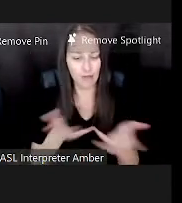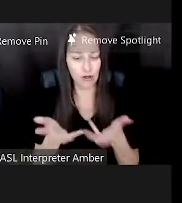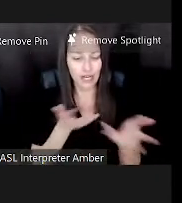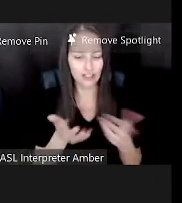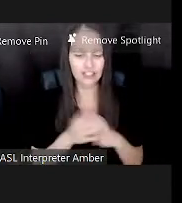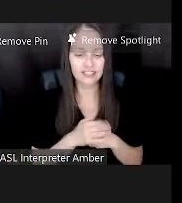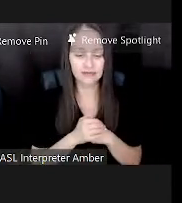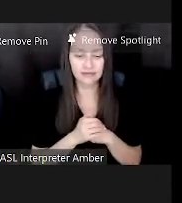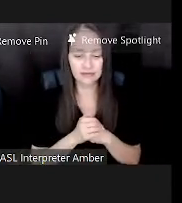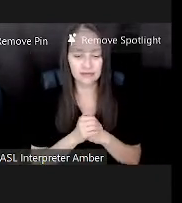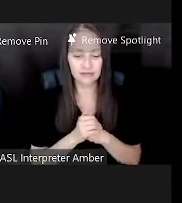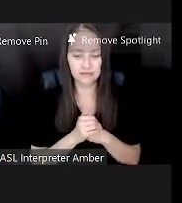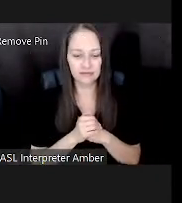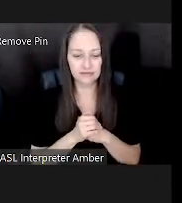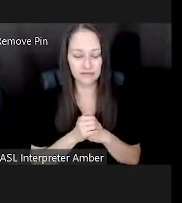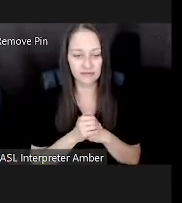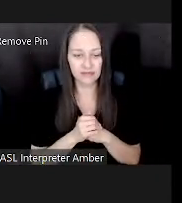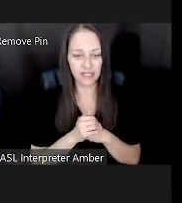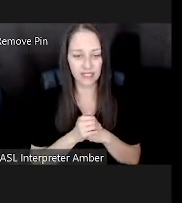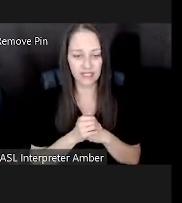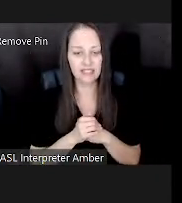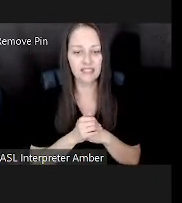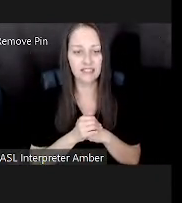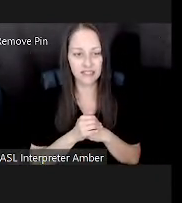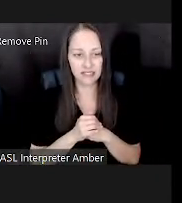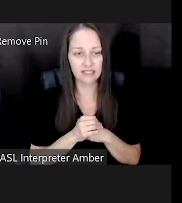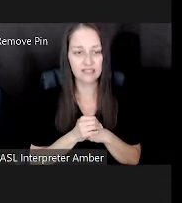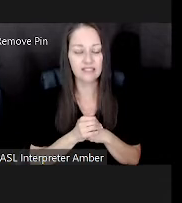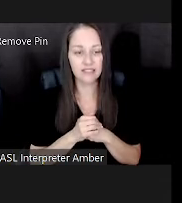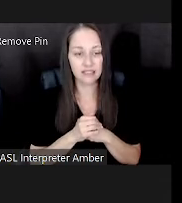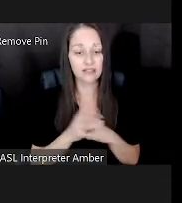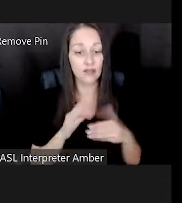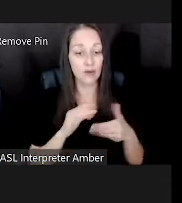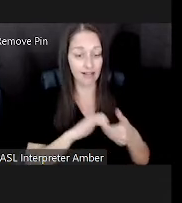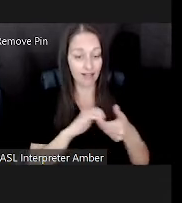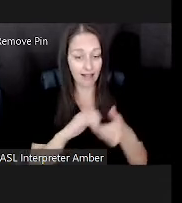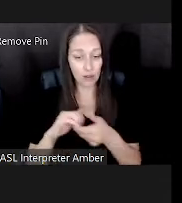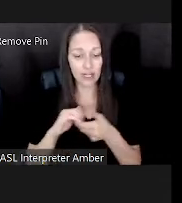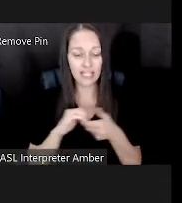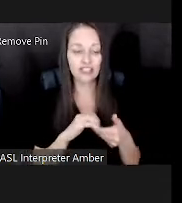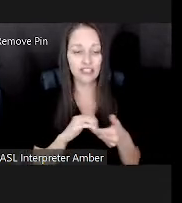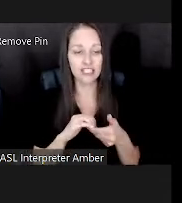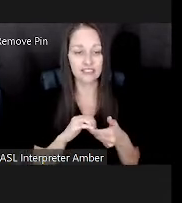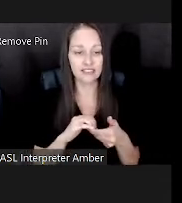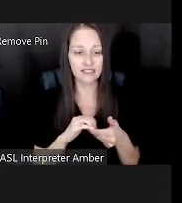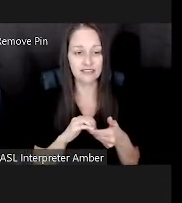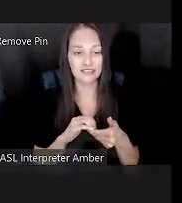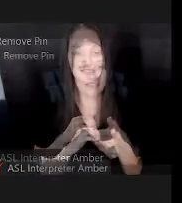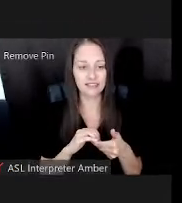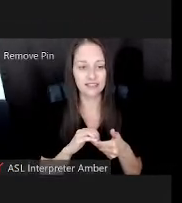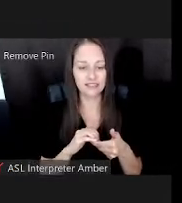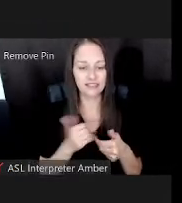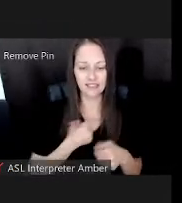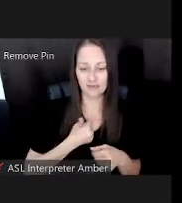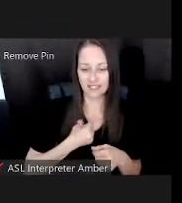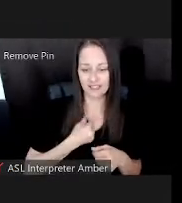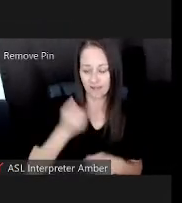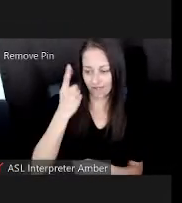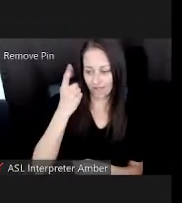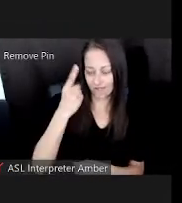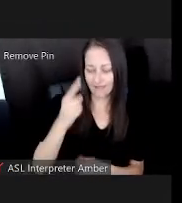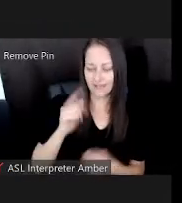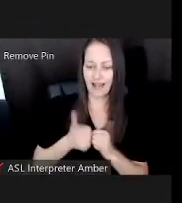has with other artists in collaboration, I had a knack towards how their own work might be